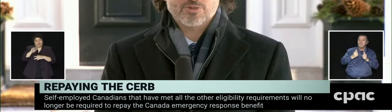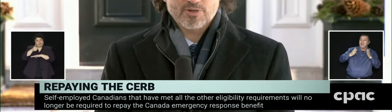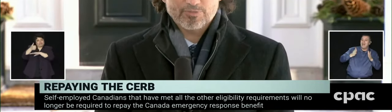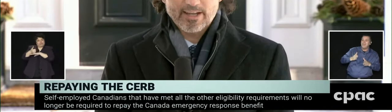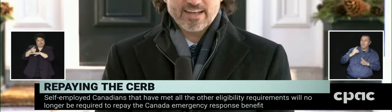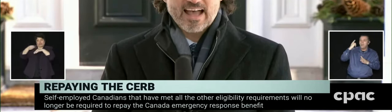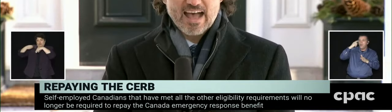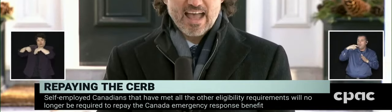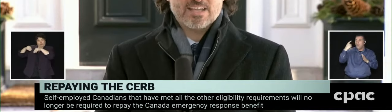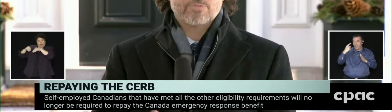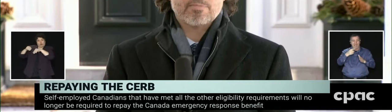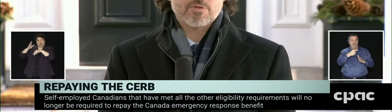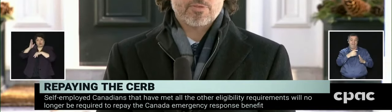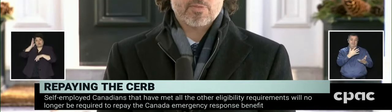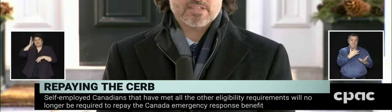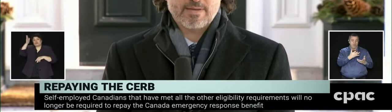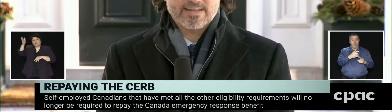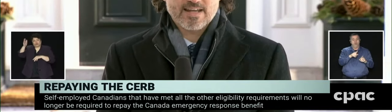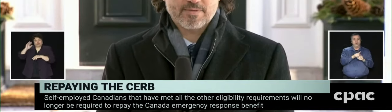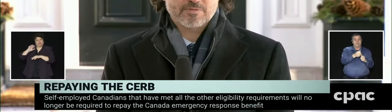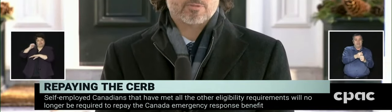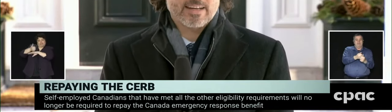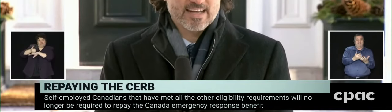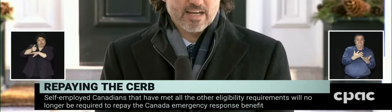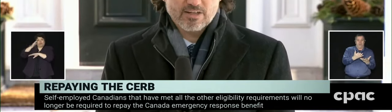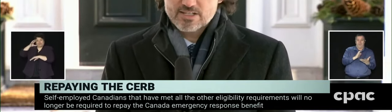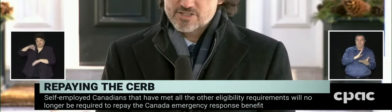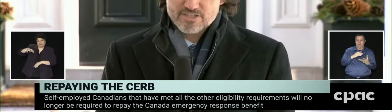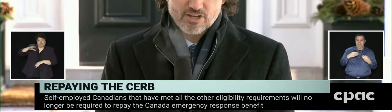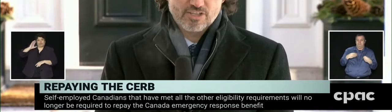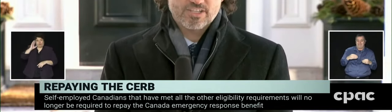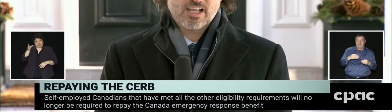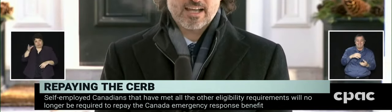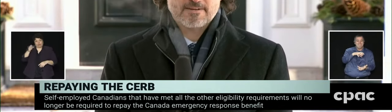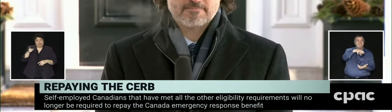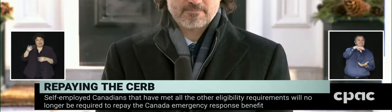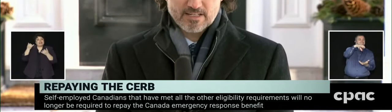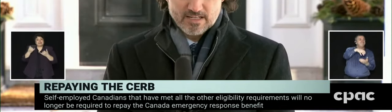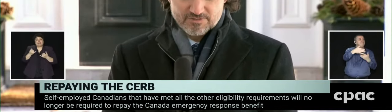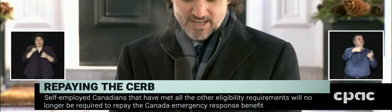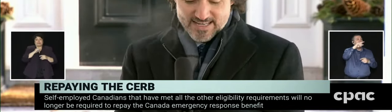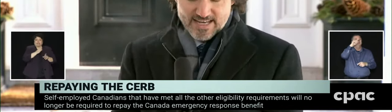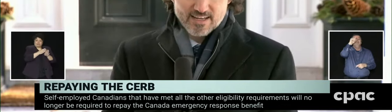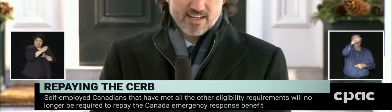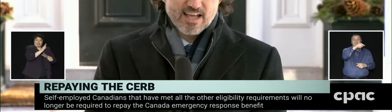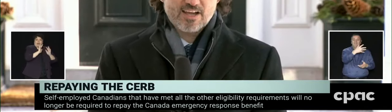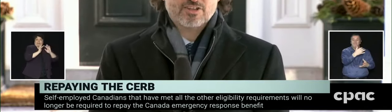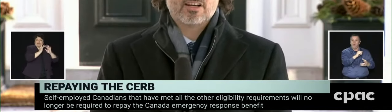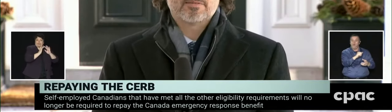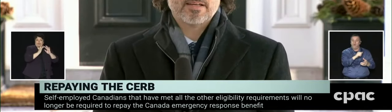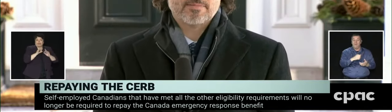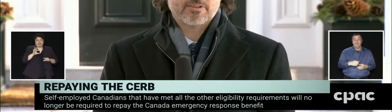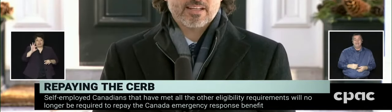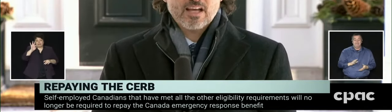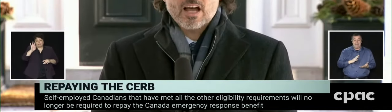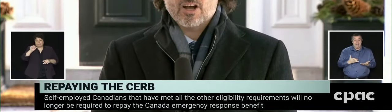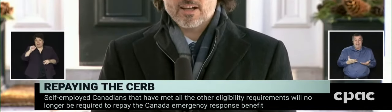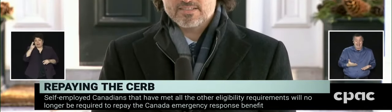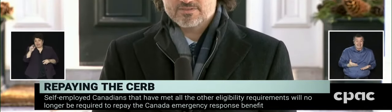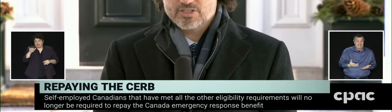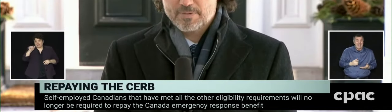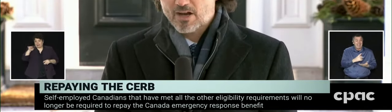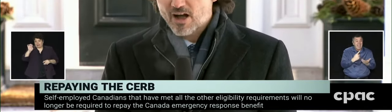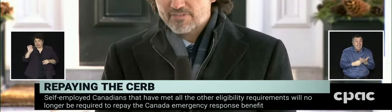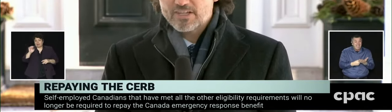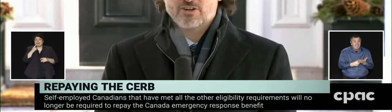bricks-and-mortar storefront as we move through this pandemic. But right now, she's all online. And Faye talked to me about the